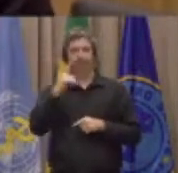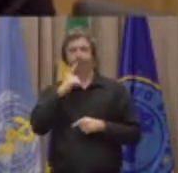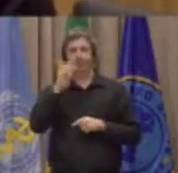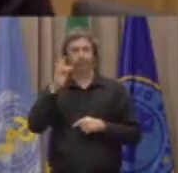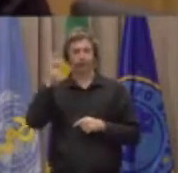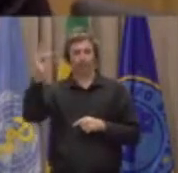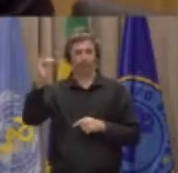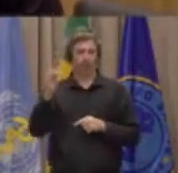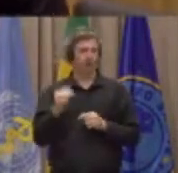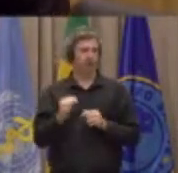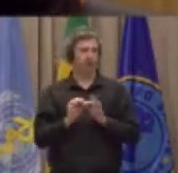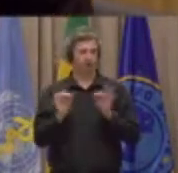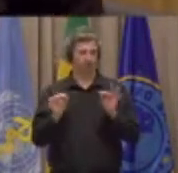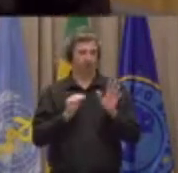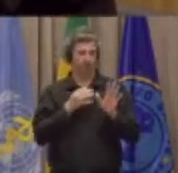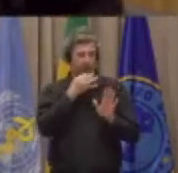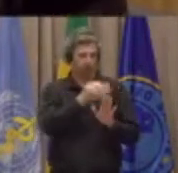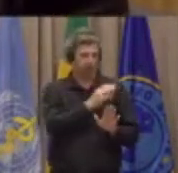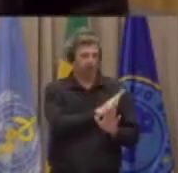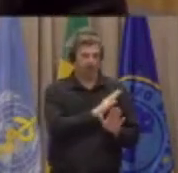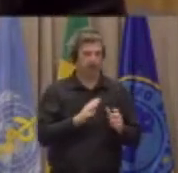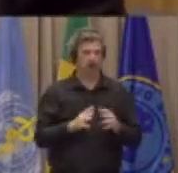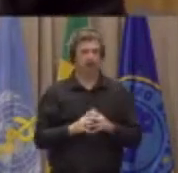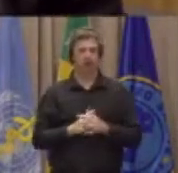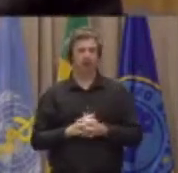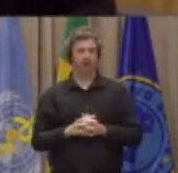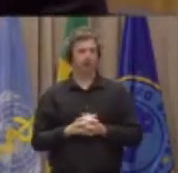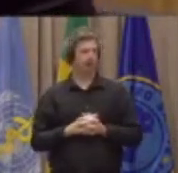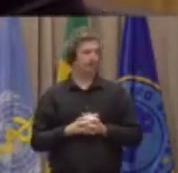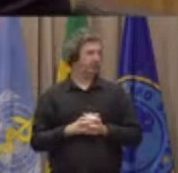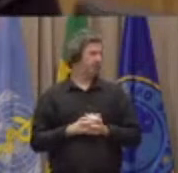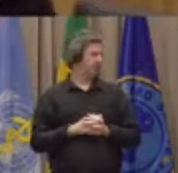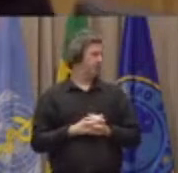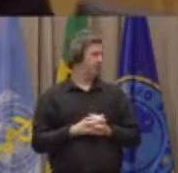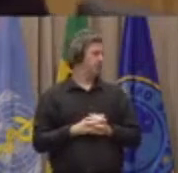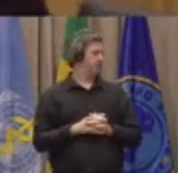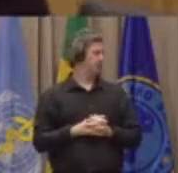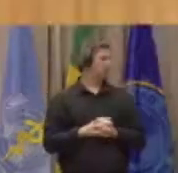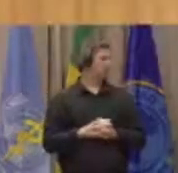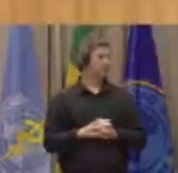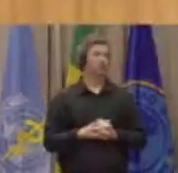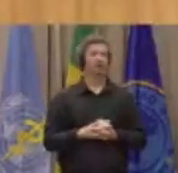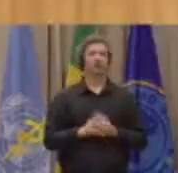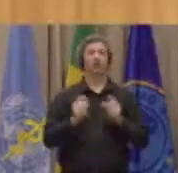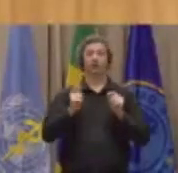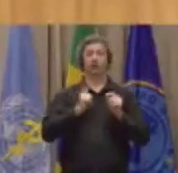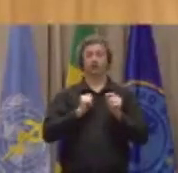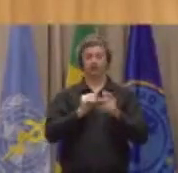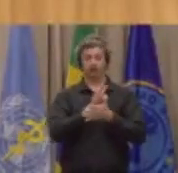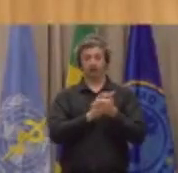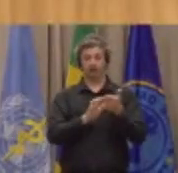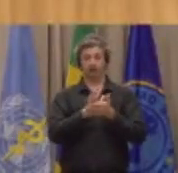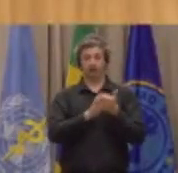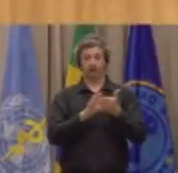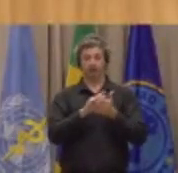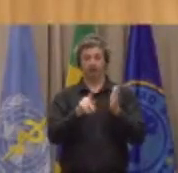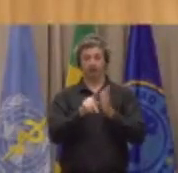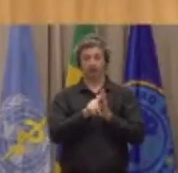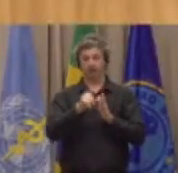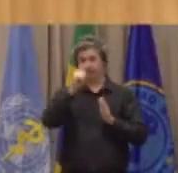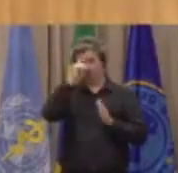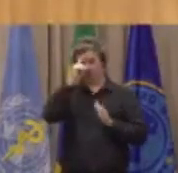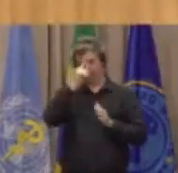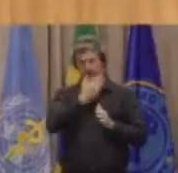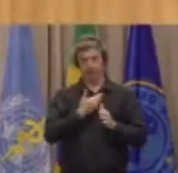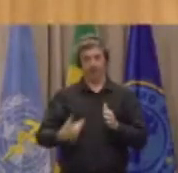we can think on that in the future. Just a comment about that. It's